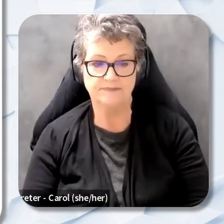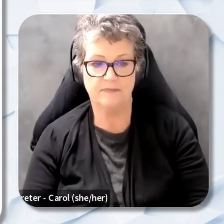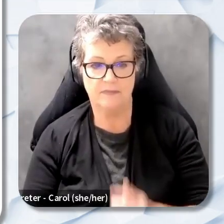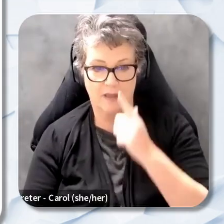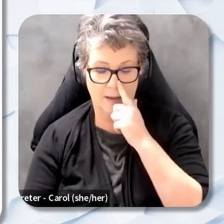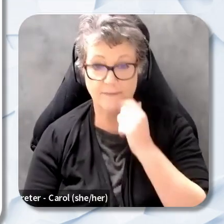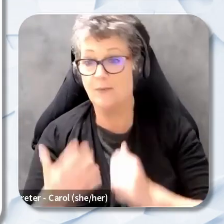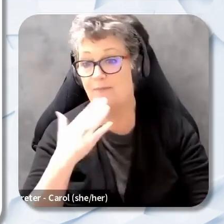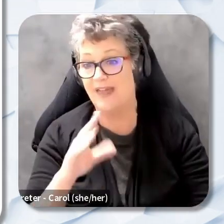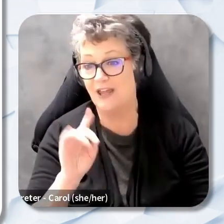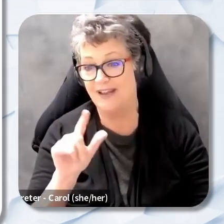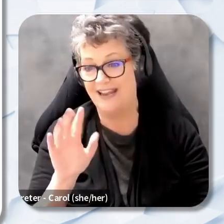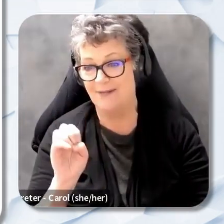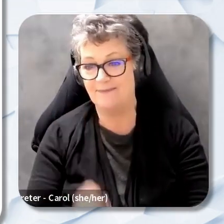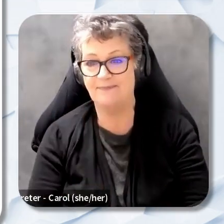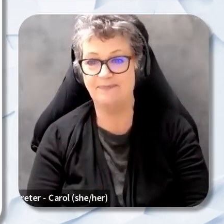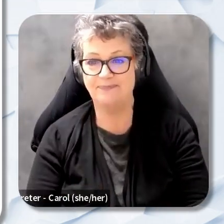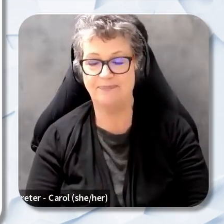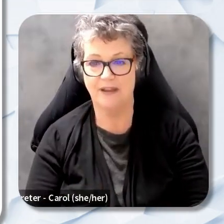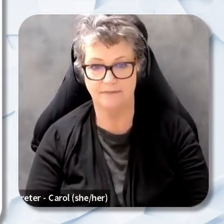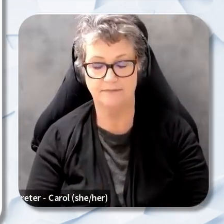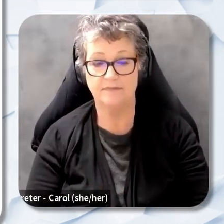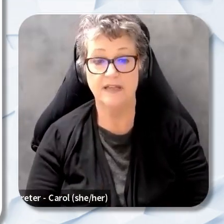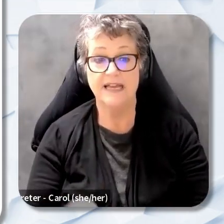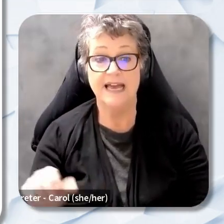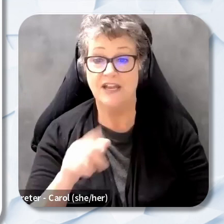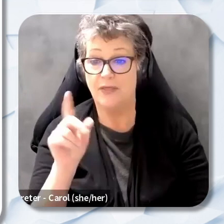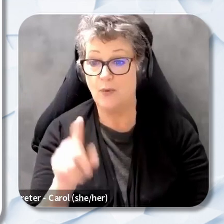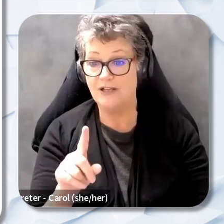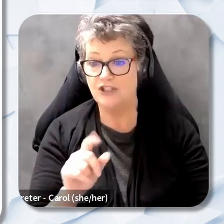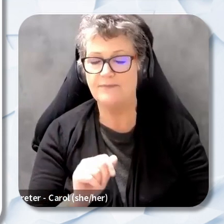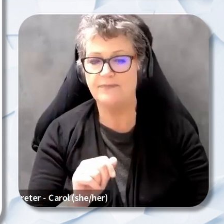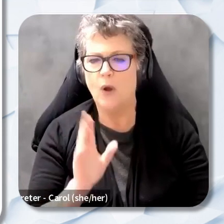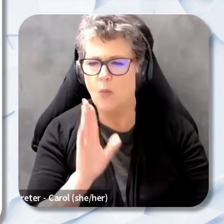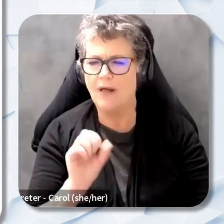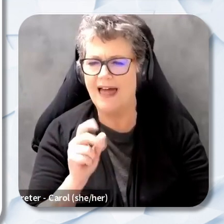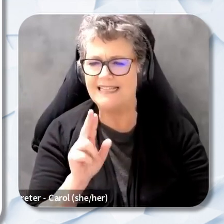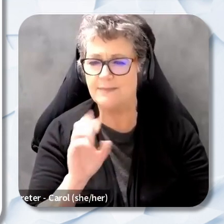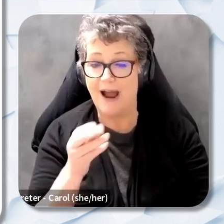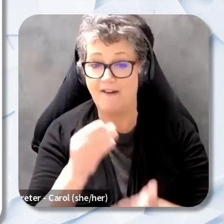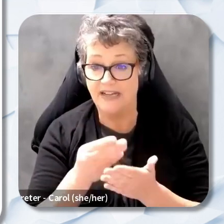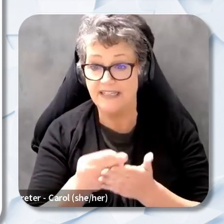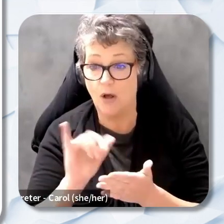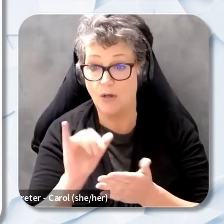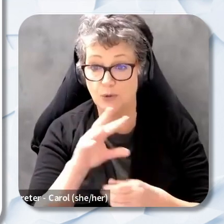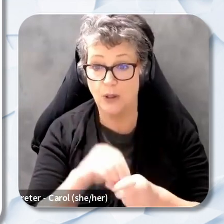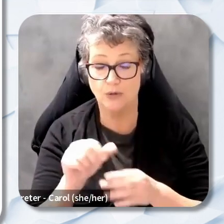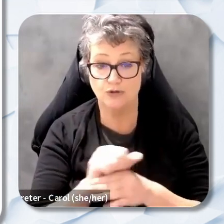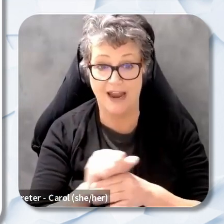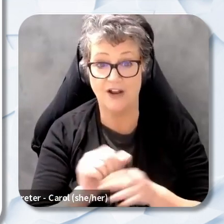Awesome. Thank you, Danielle. Seeing another question that says, will the Aspire funding also include training